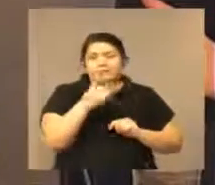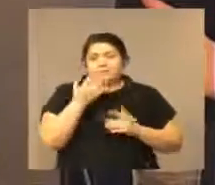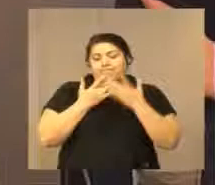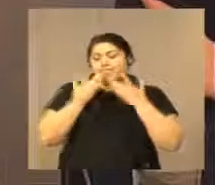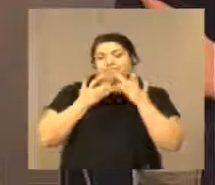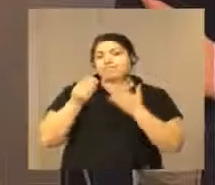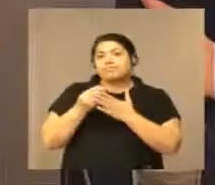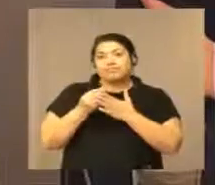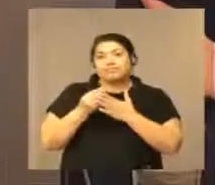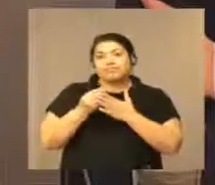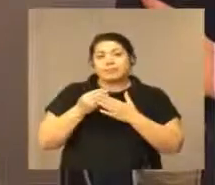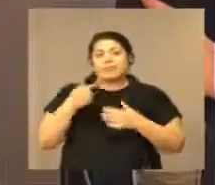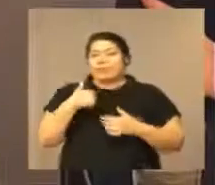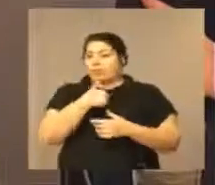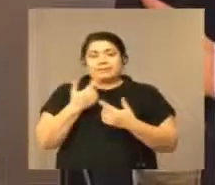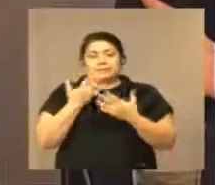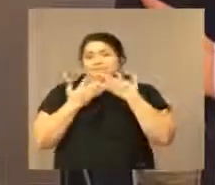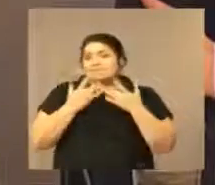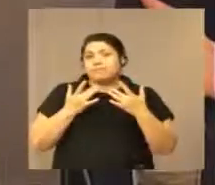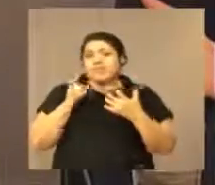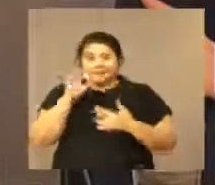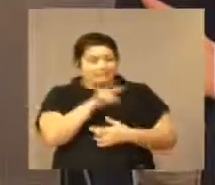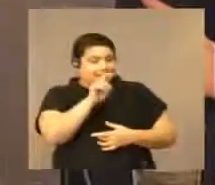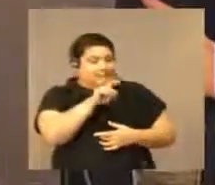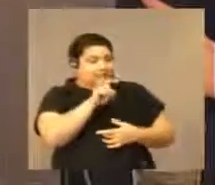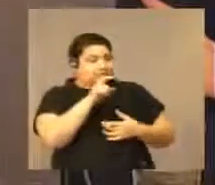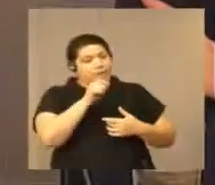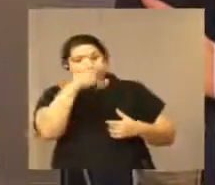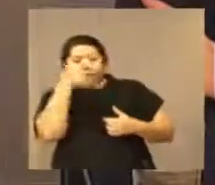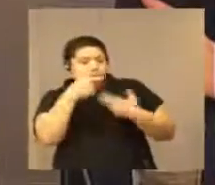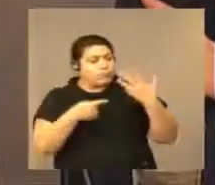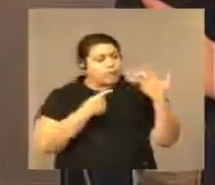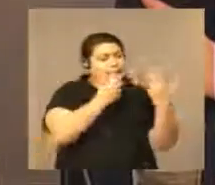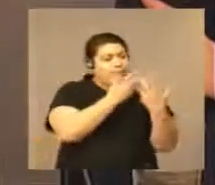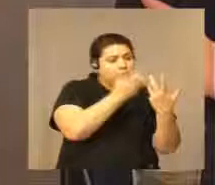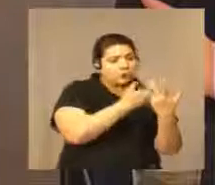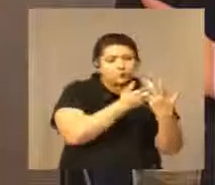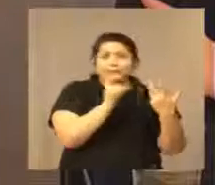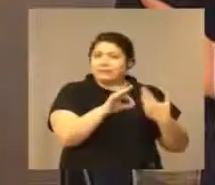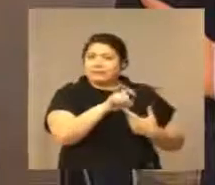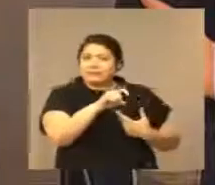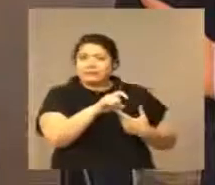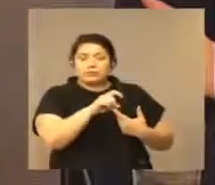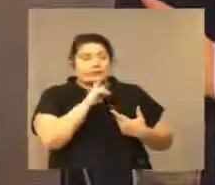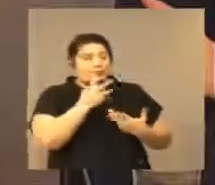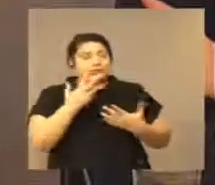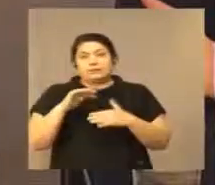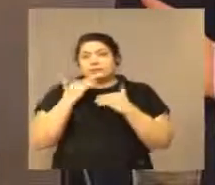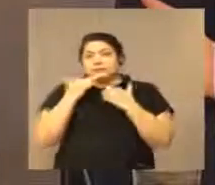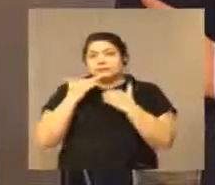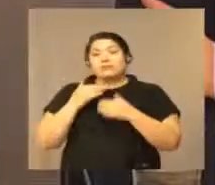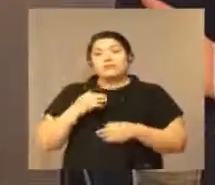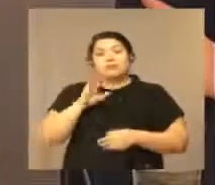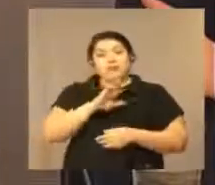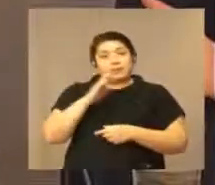additional supports to people with disabilities should they require it. I think in terms of income assistance,